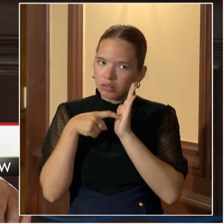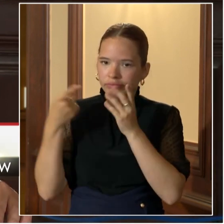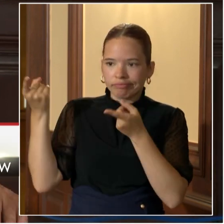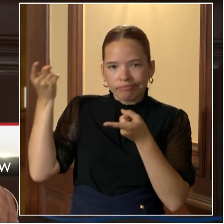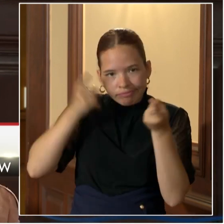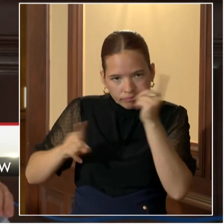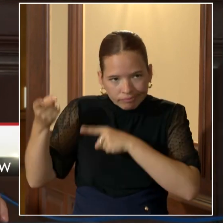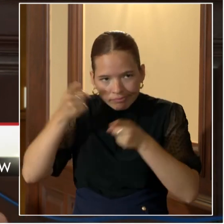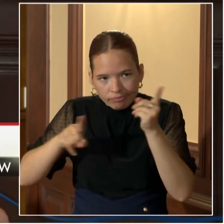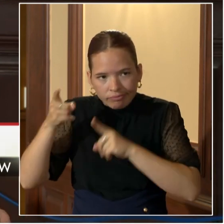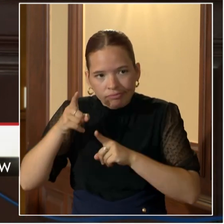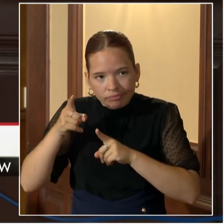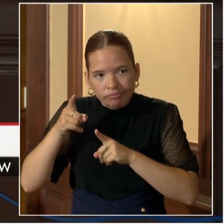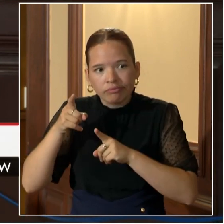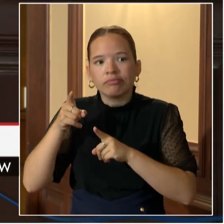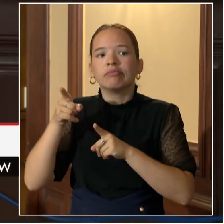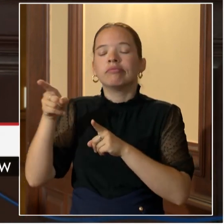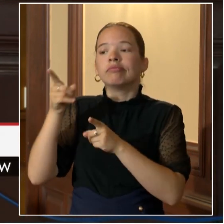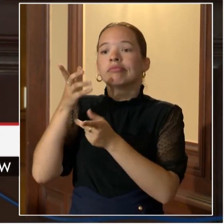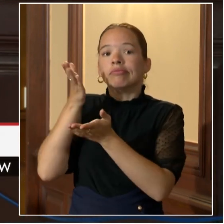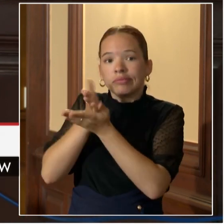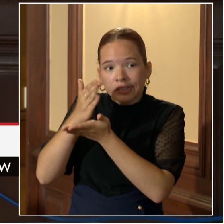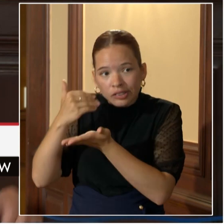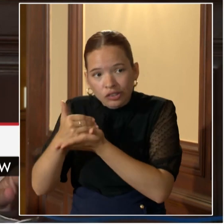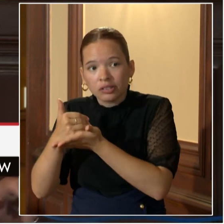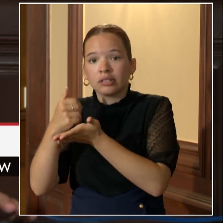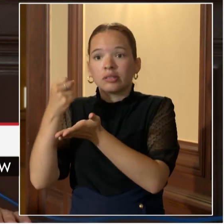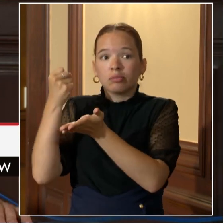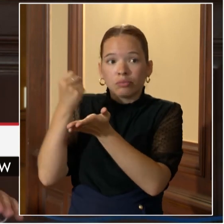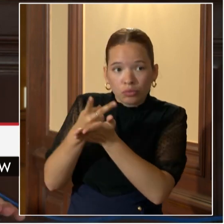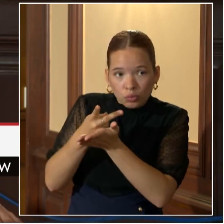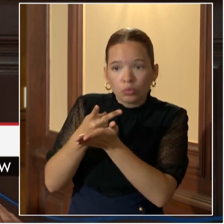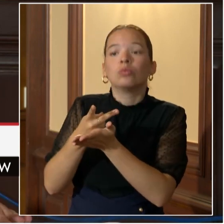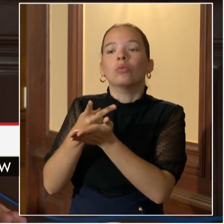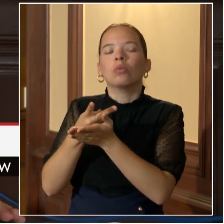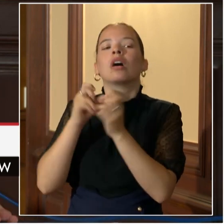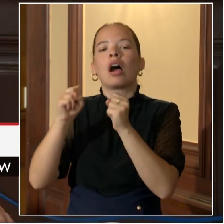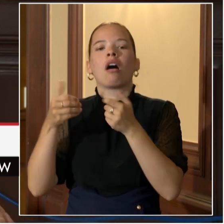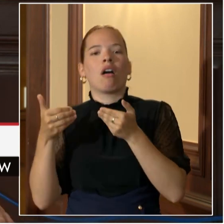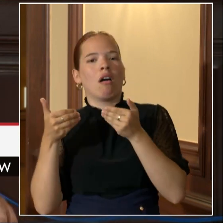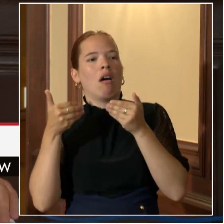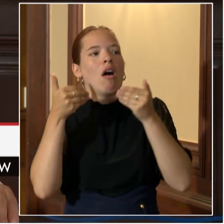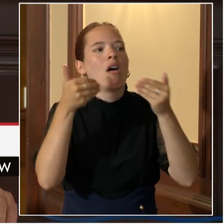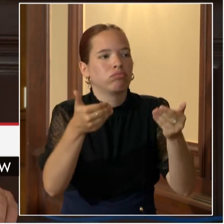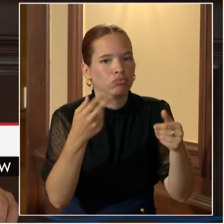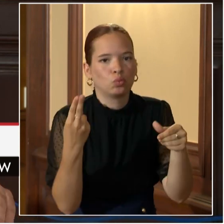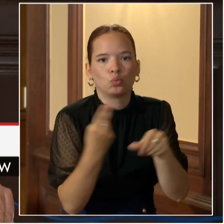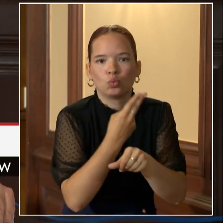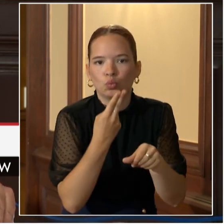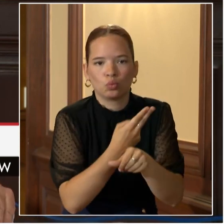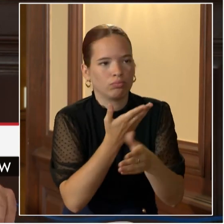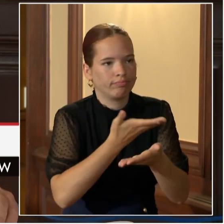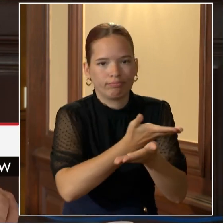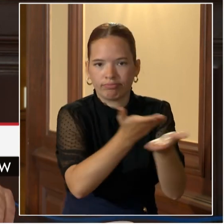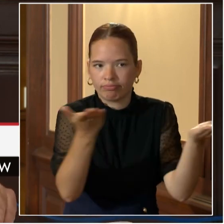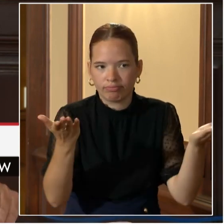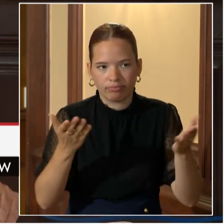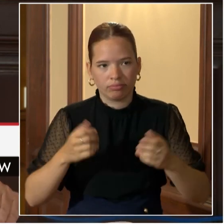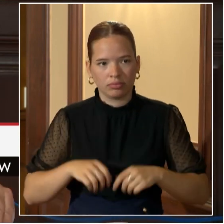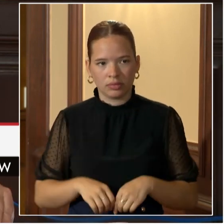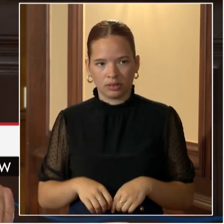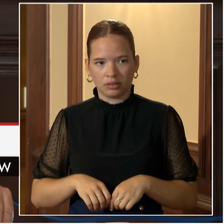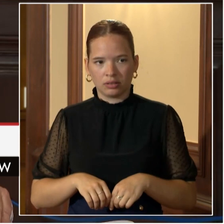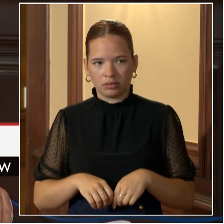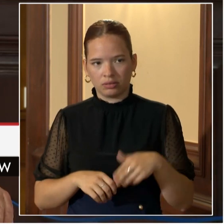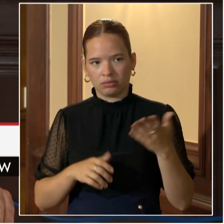an approved budget in accordance with Subtitle C, Section 32E2 of the New Columbia Statehood Initiative Omnibus Regulatory Reform